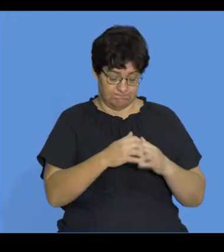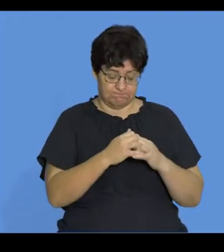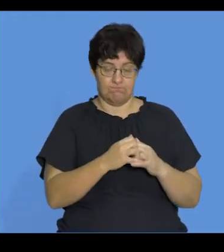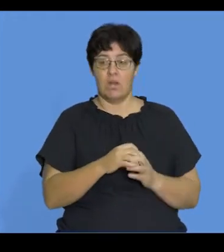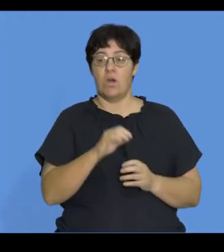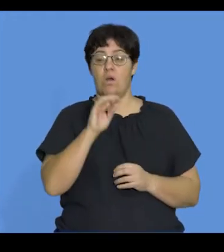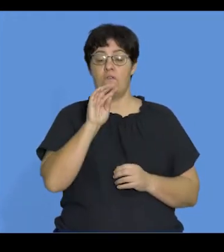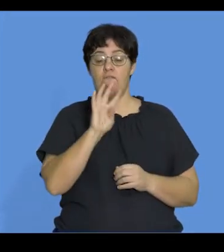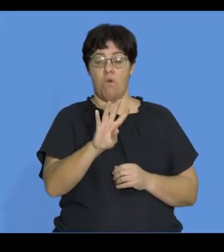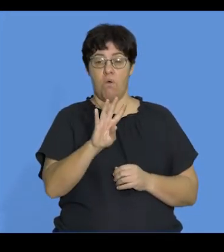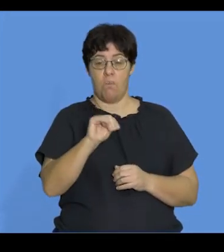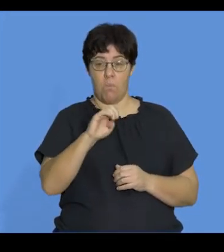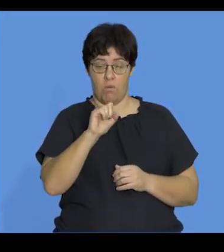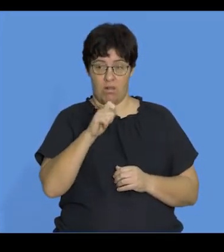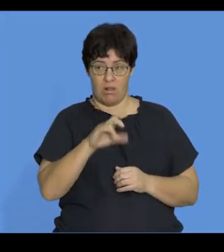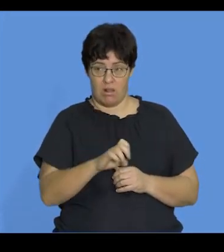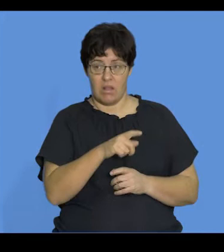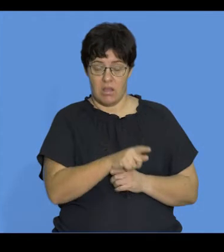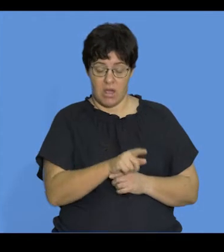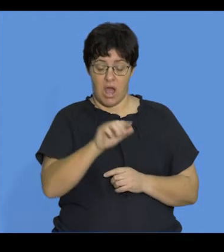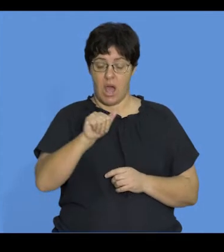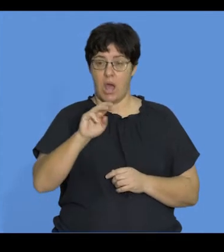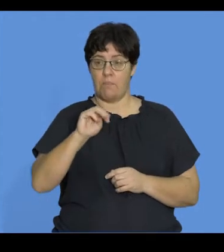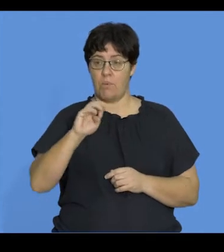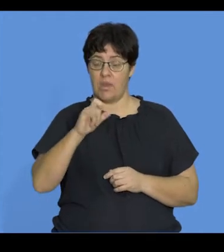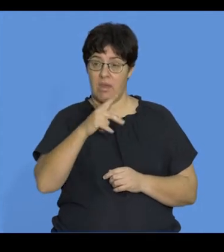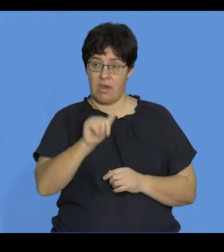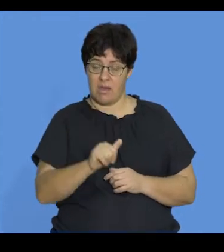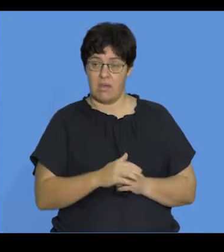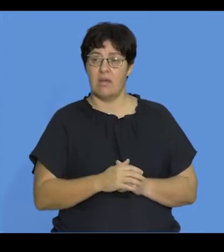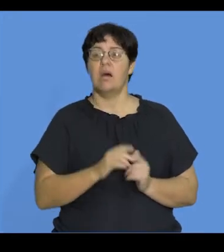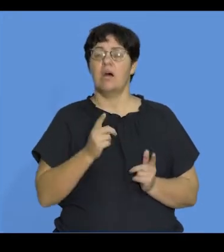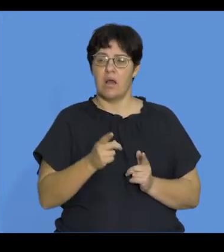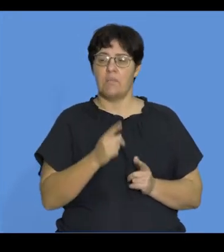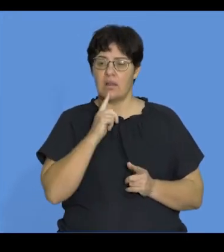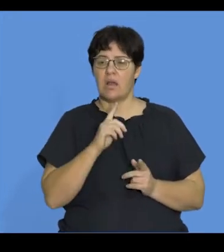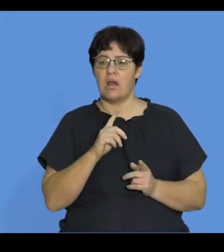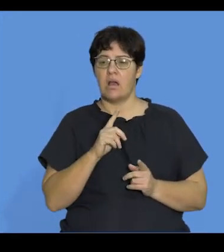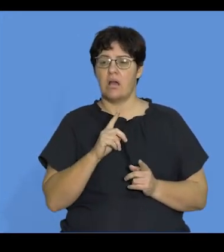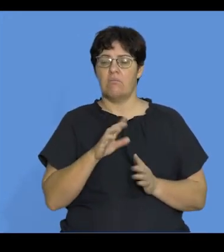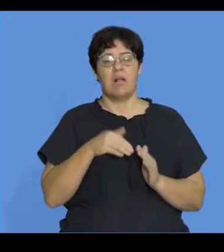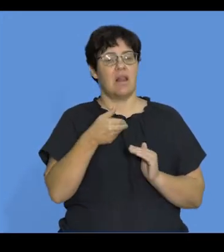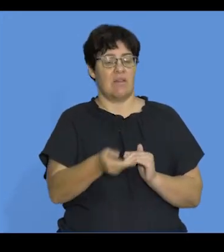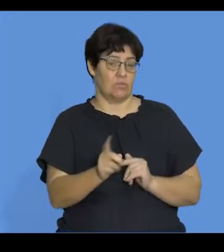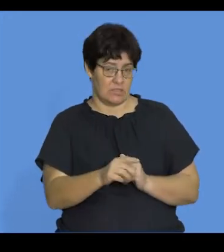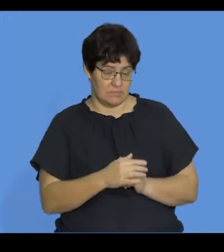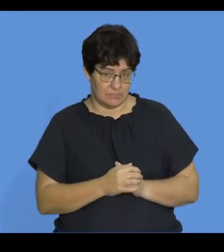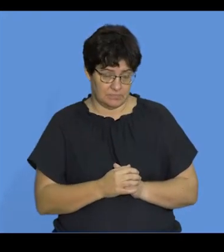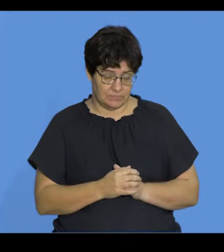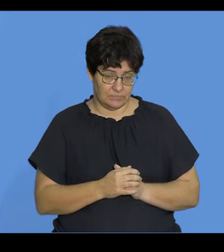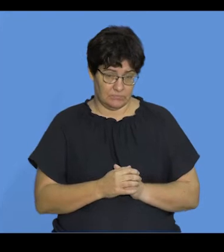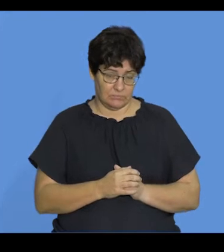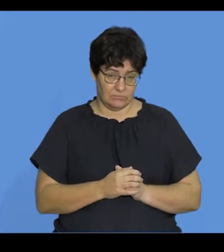4 moles of ammonia, how much will be left in terms of the hydrogen and the nitrogen,